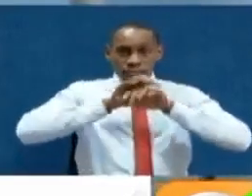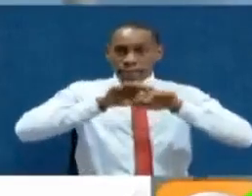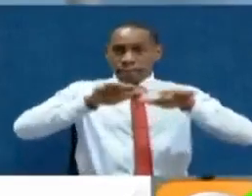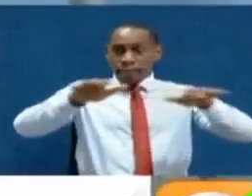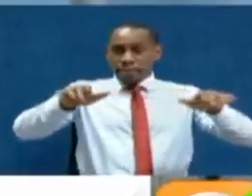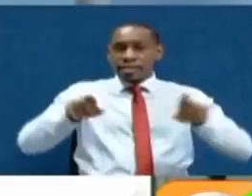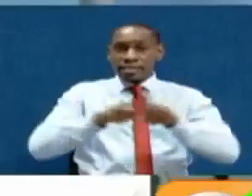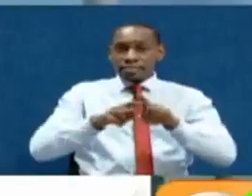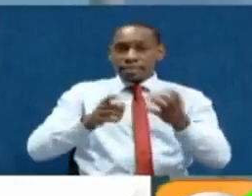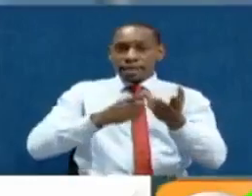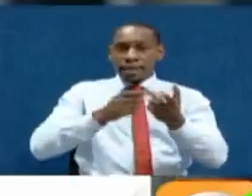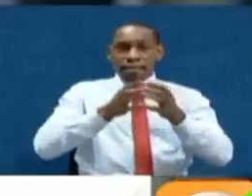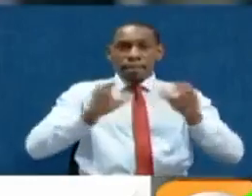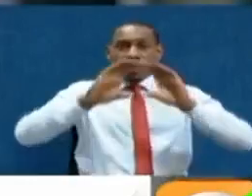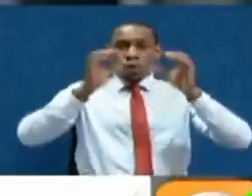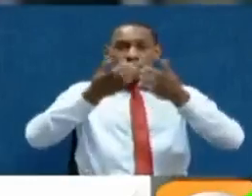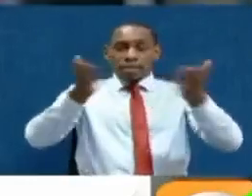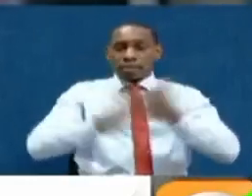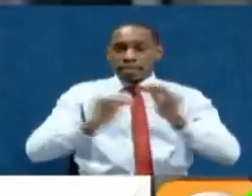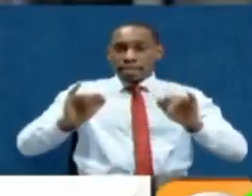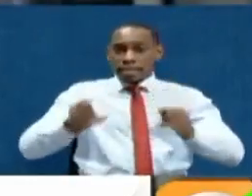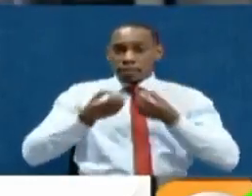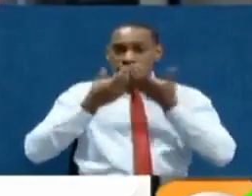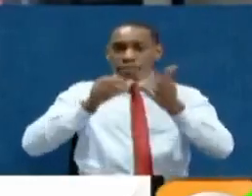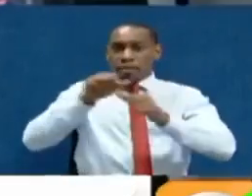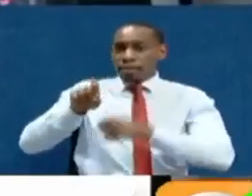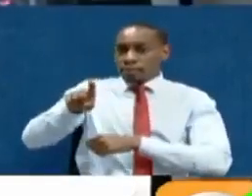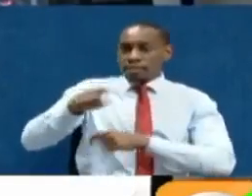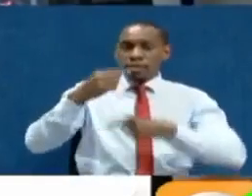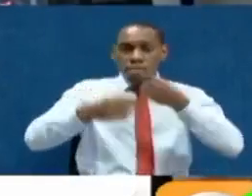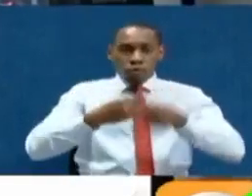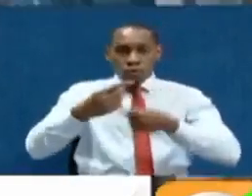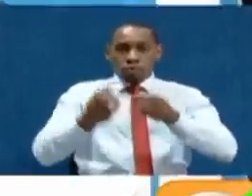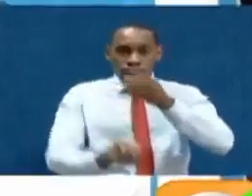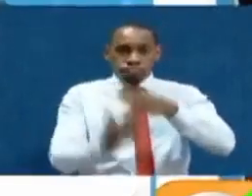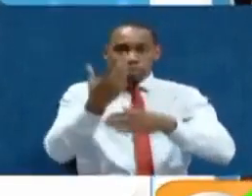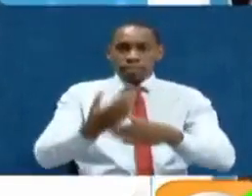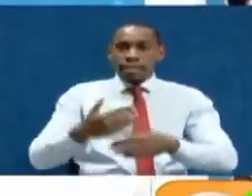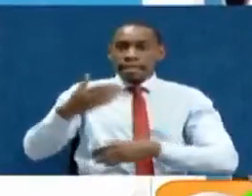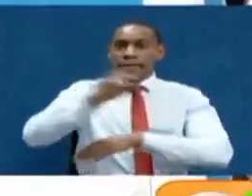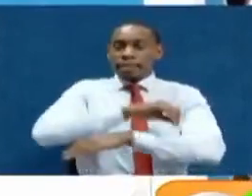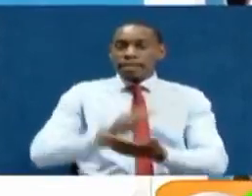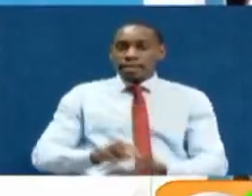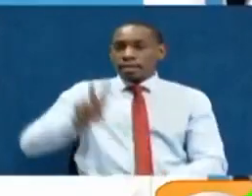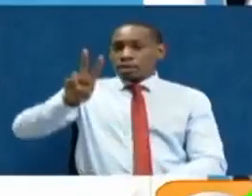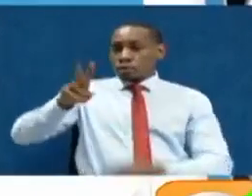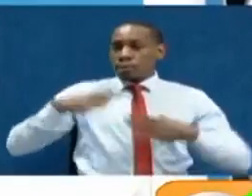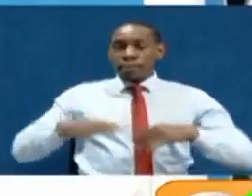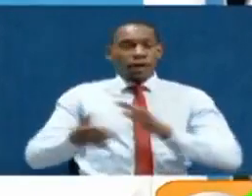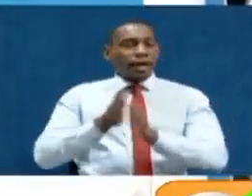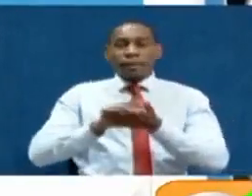spread, increasing the number of cases worldwide, new information on the virus continues to be discovered daily. There are 2 people who didn't have